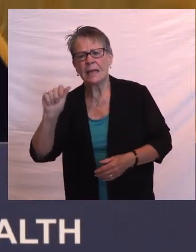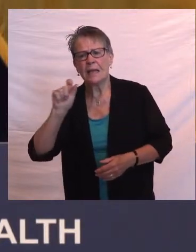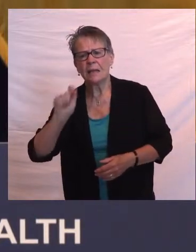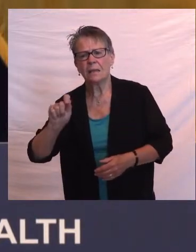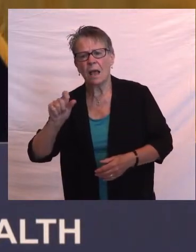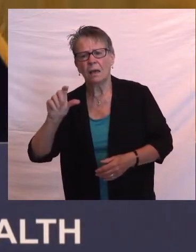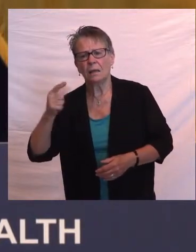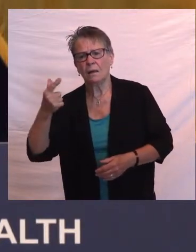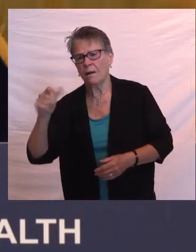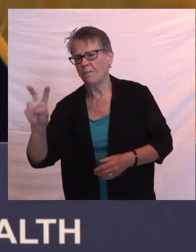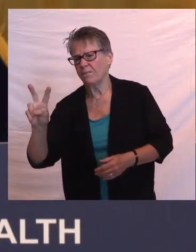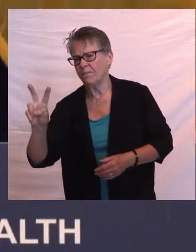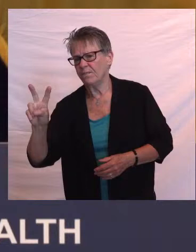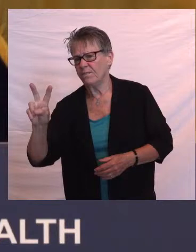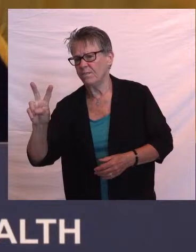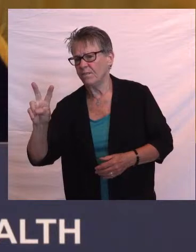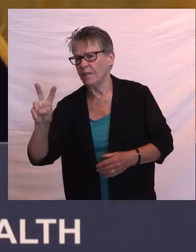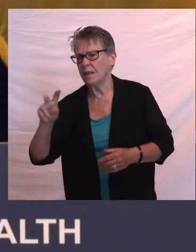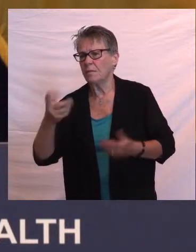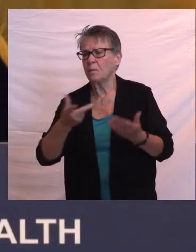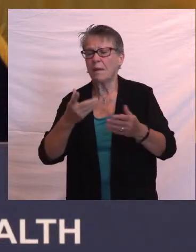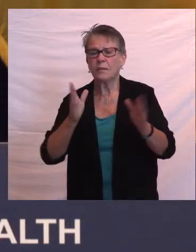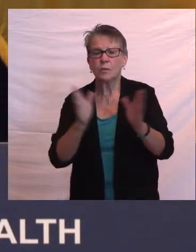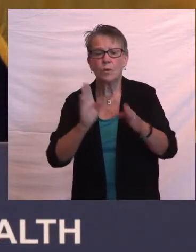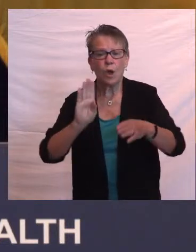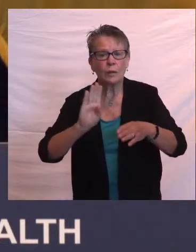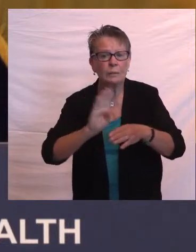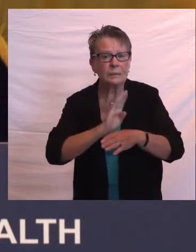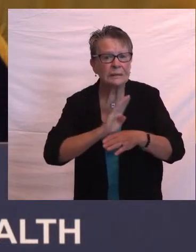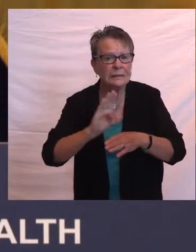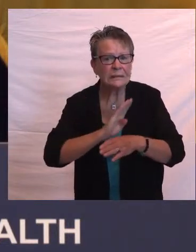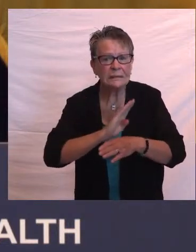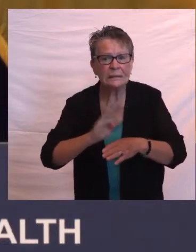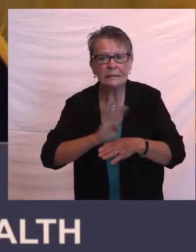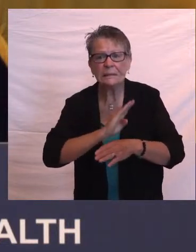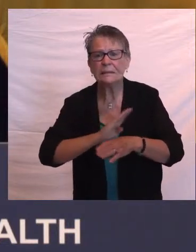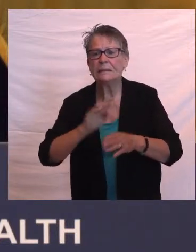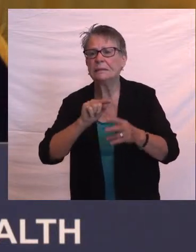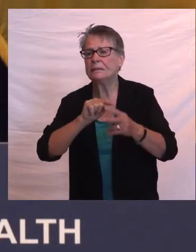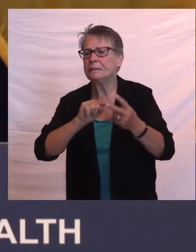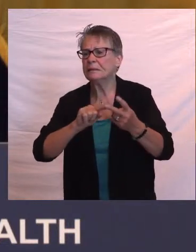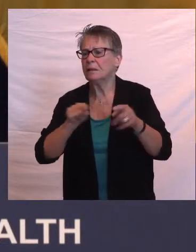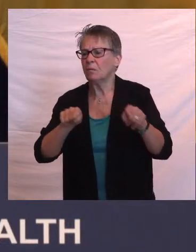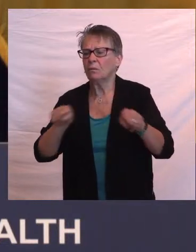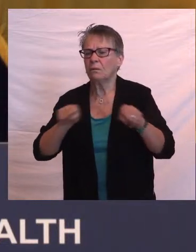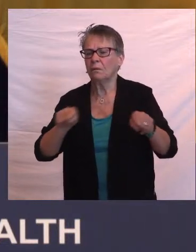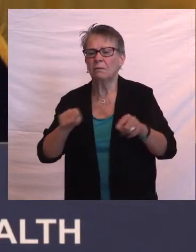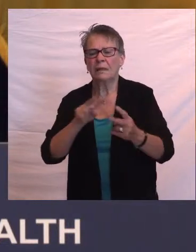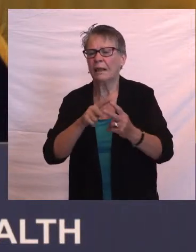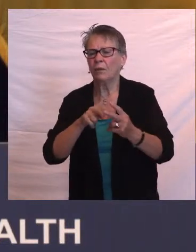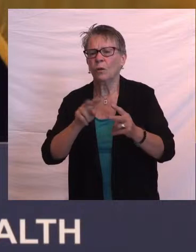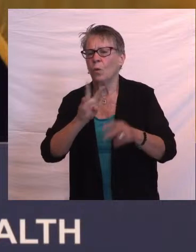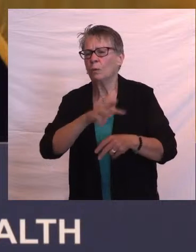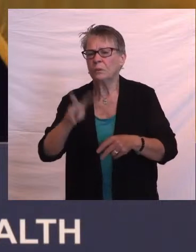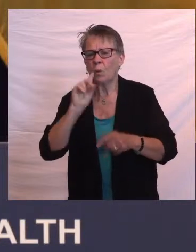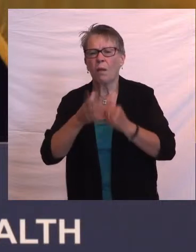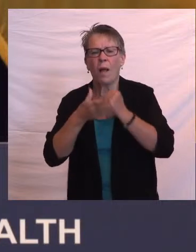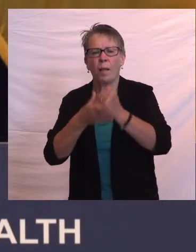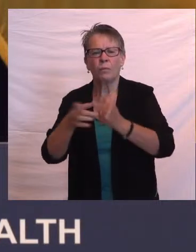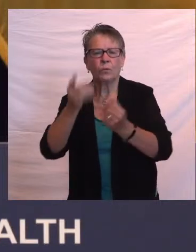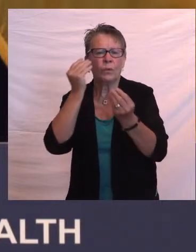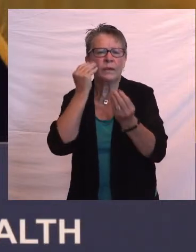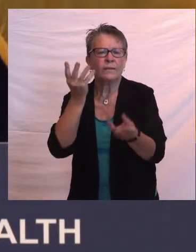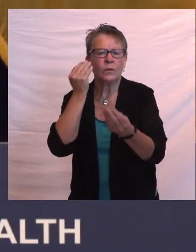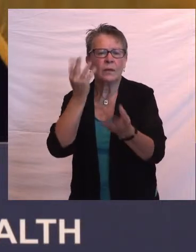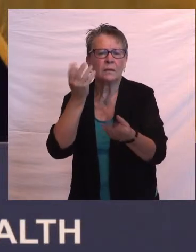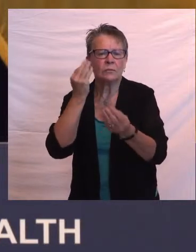you may well then get routed back to disasterassistance.gov. So there's a real potential for a round trip. And the other thing